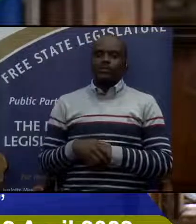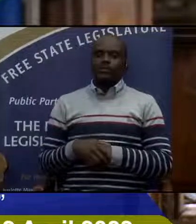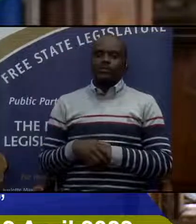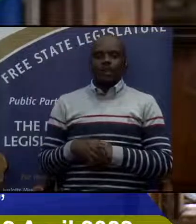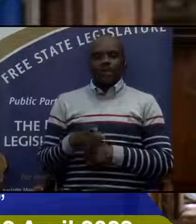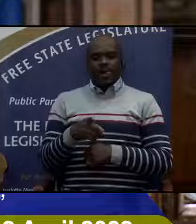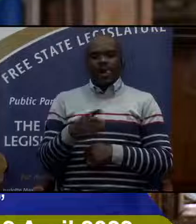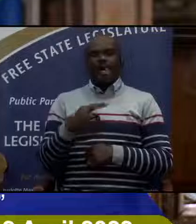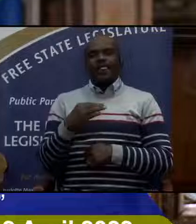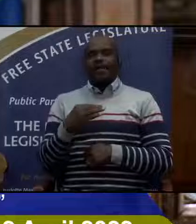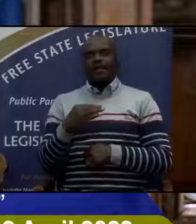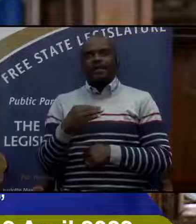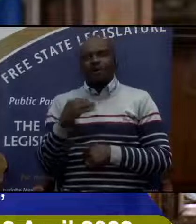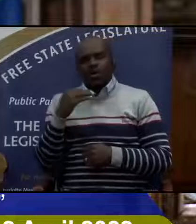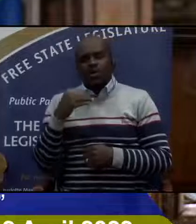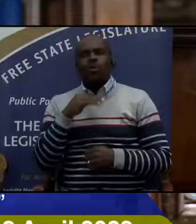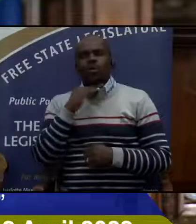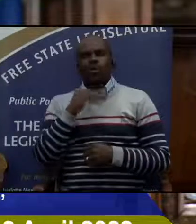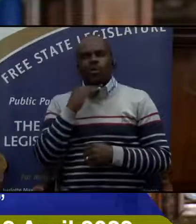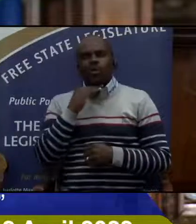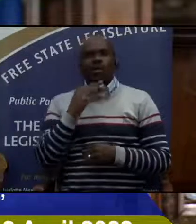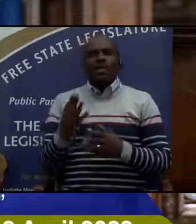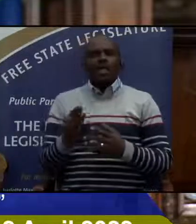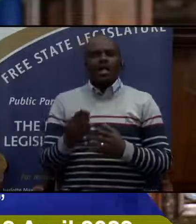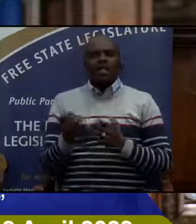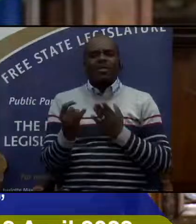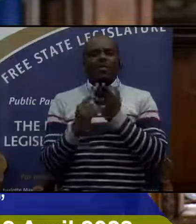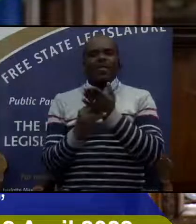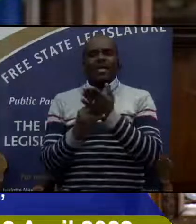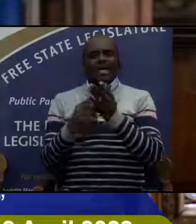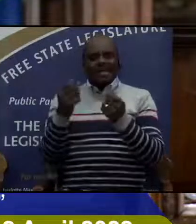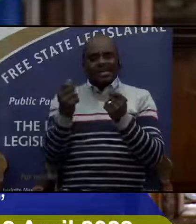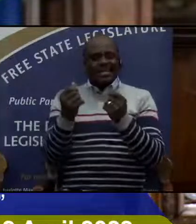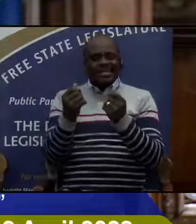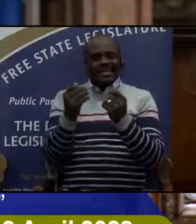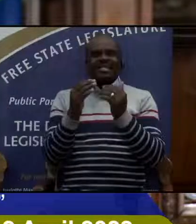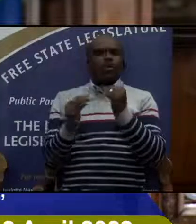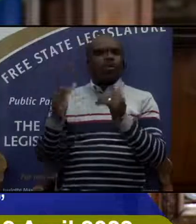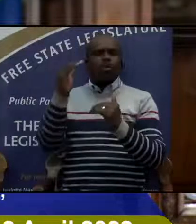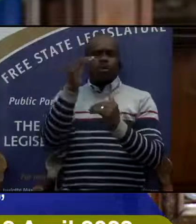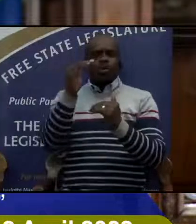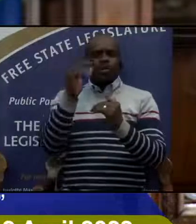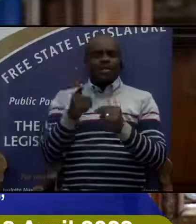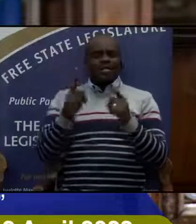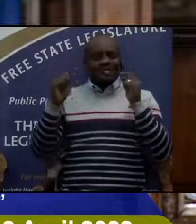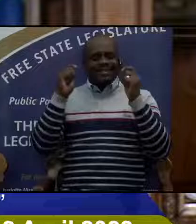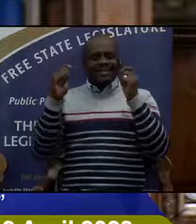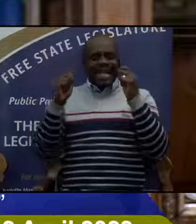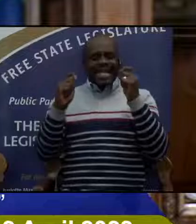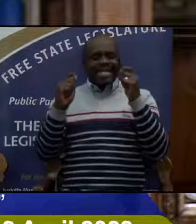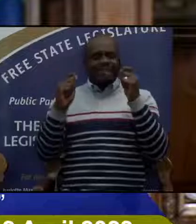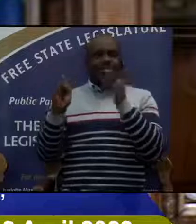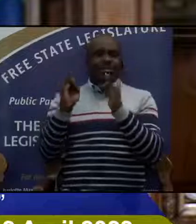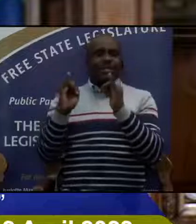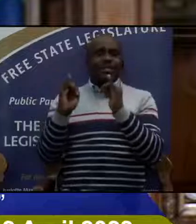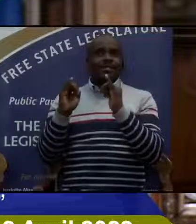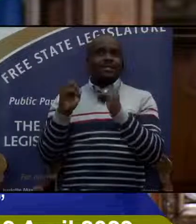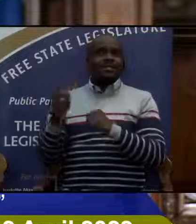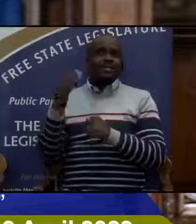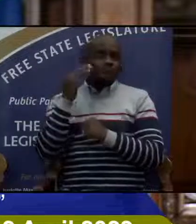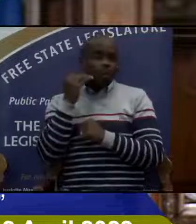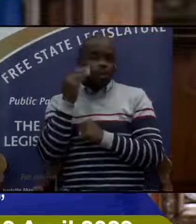industry, to that transport industry, especially that is dominated by white people, it must come logically perfect to